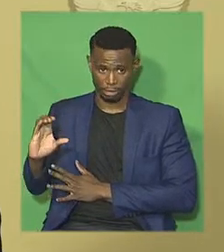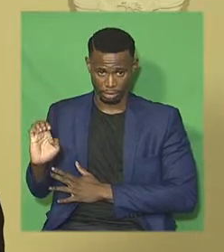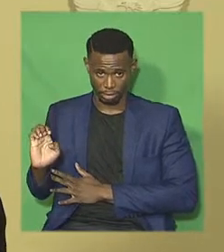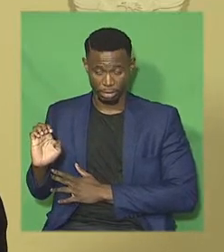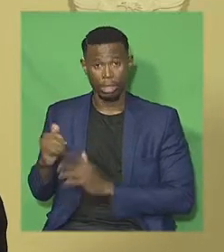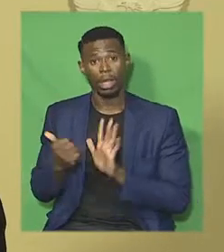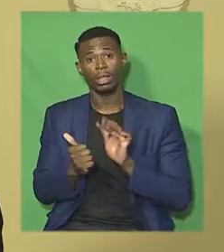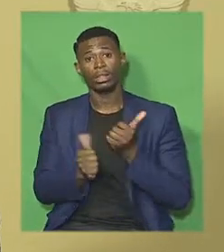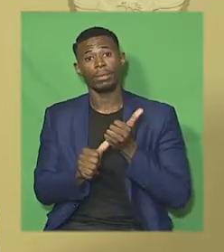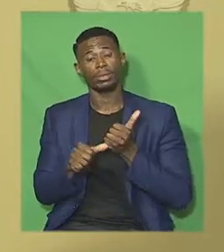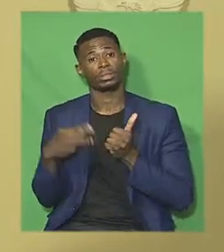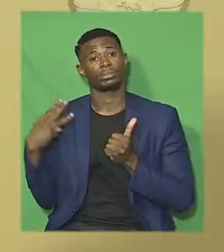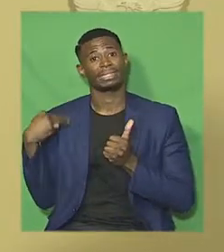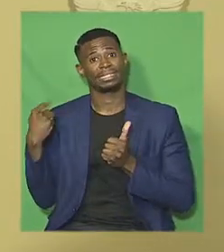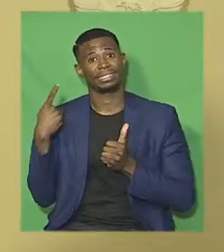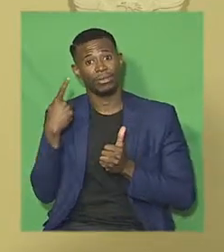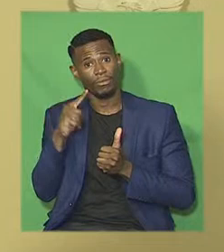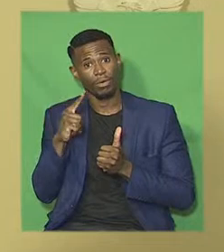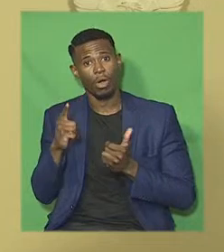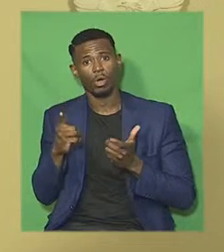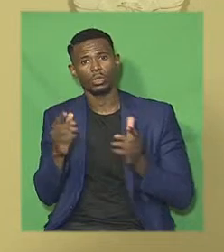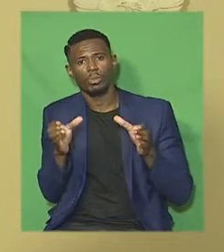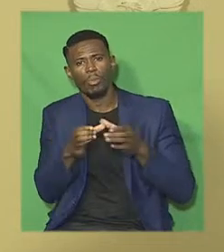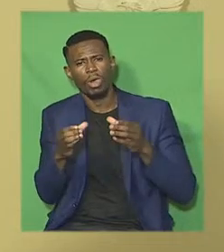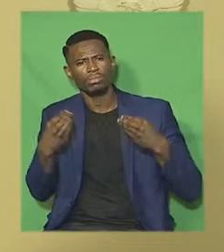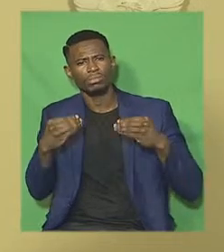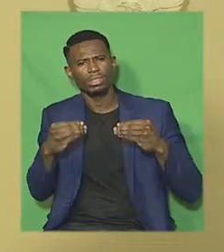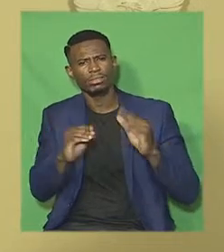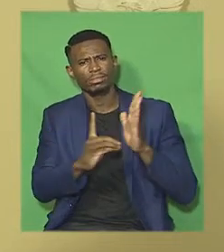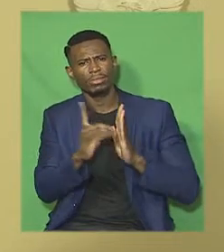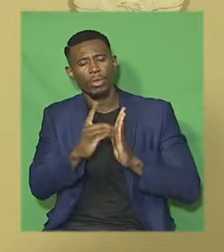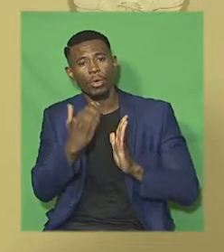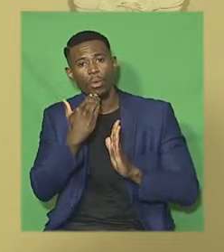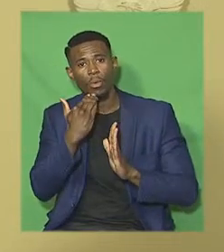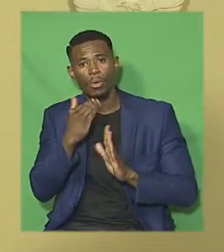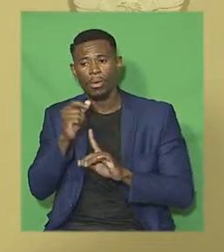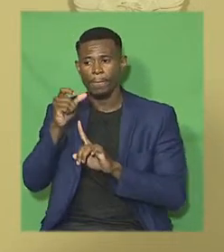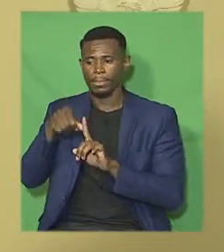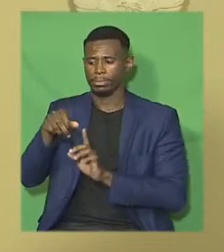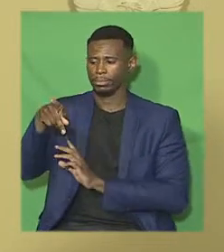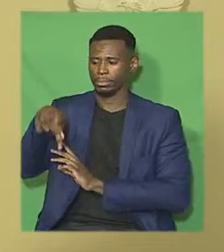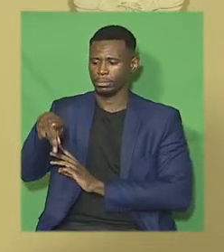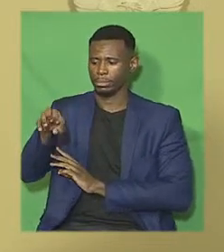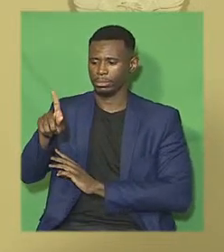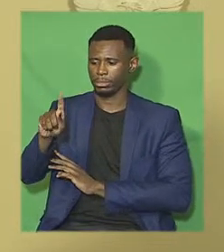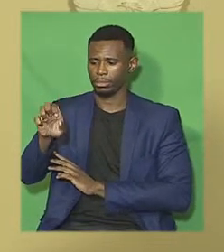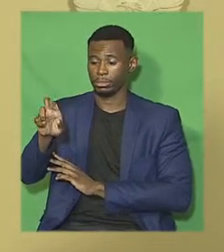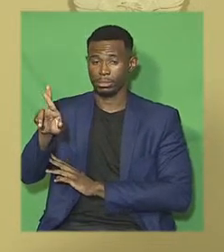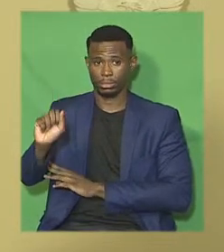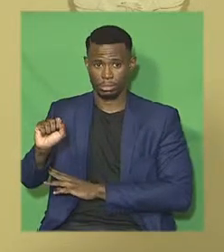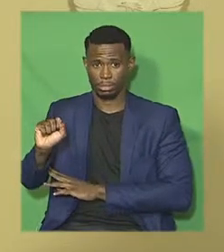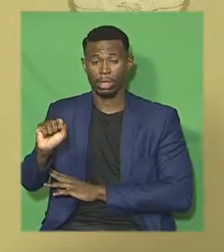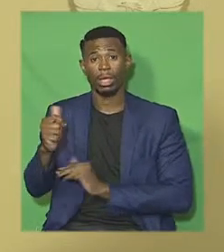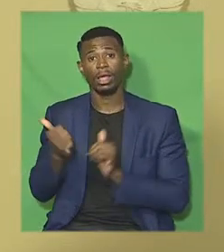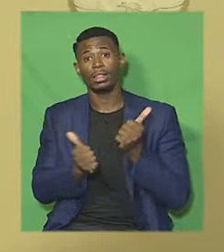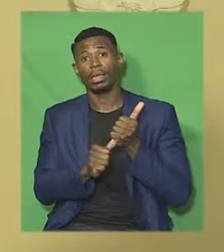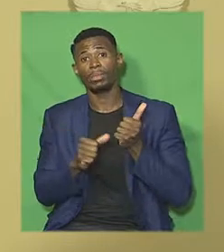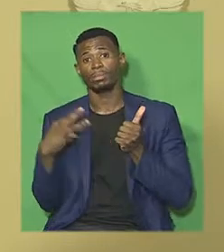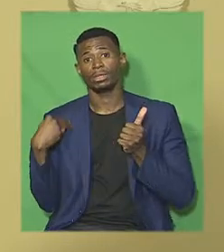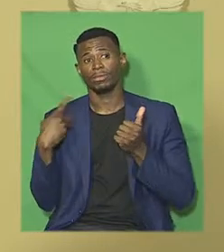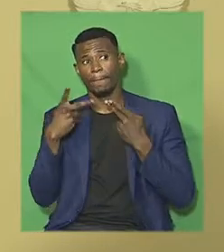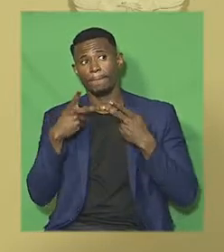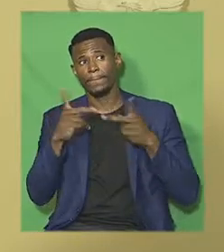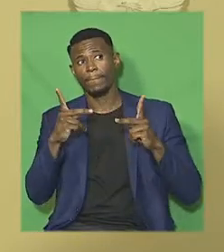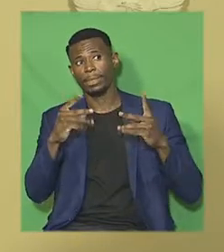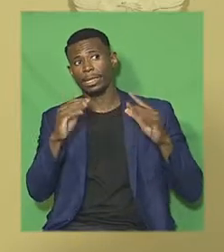of Small Business Development will be Ms. Dipuo Peters. Deputy Minister of Public Enterprises will